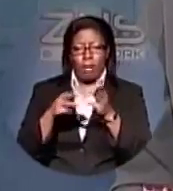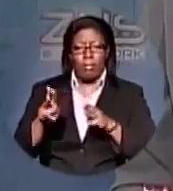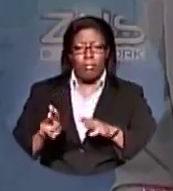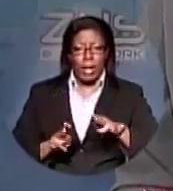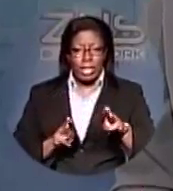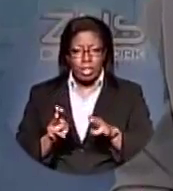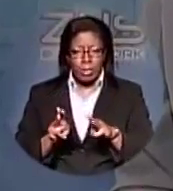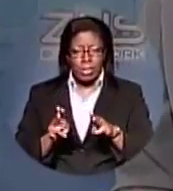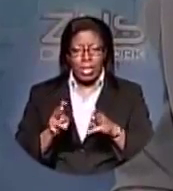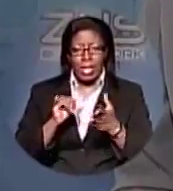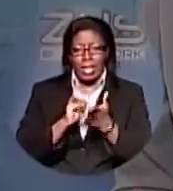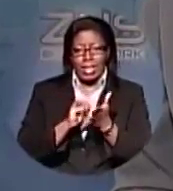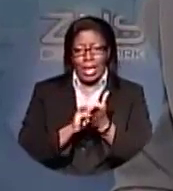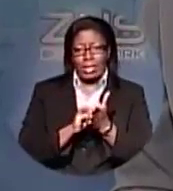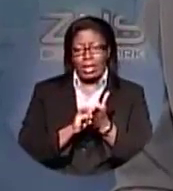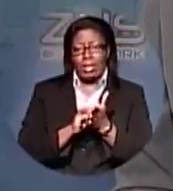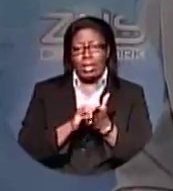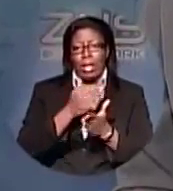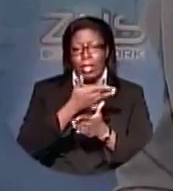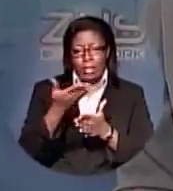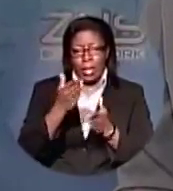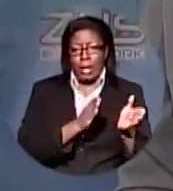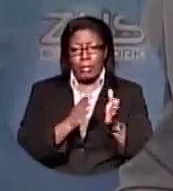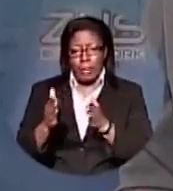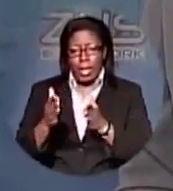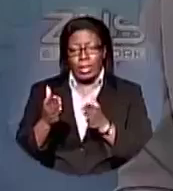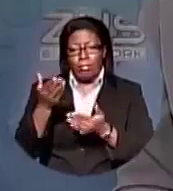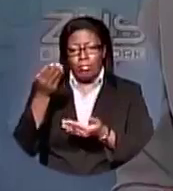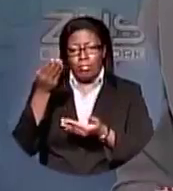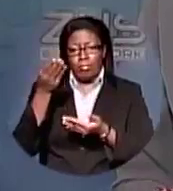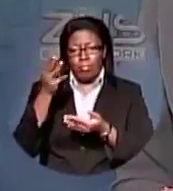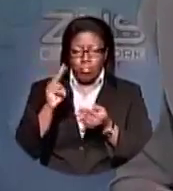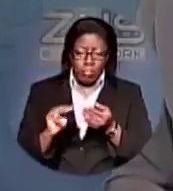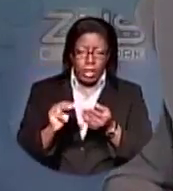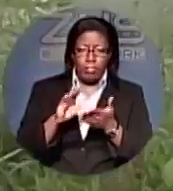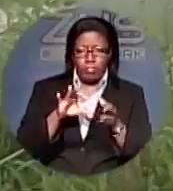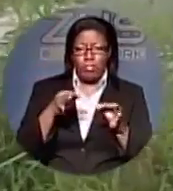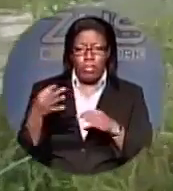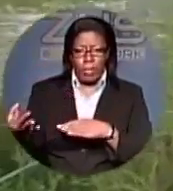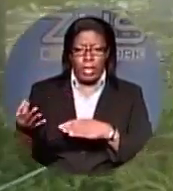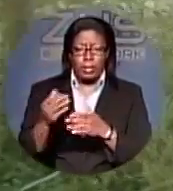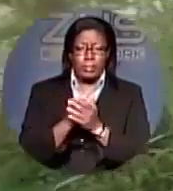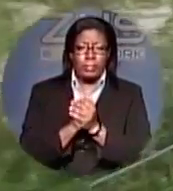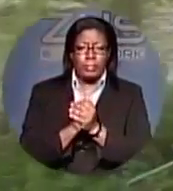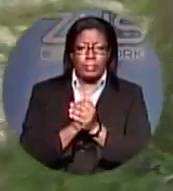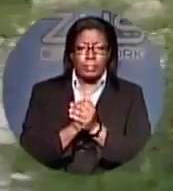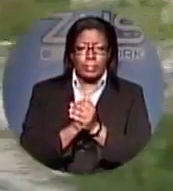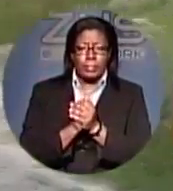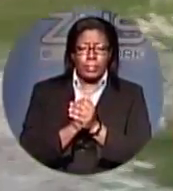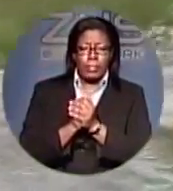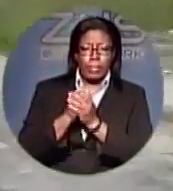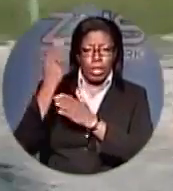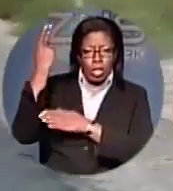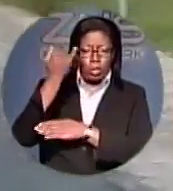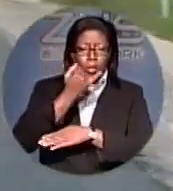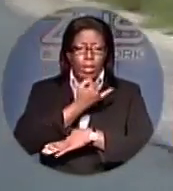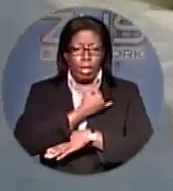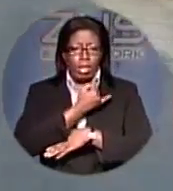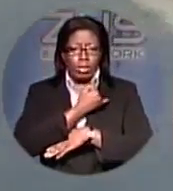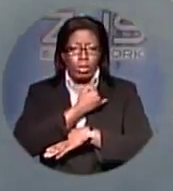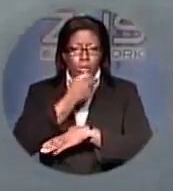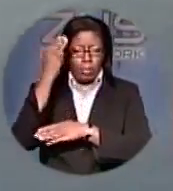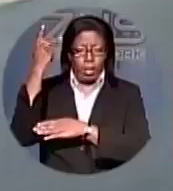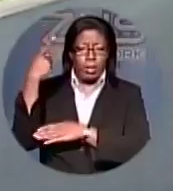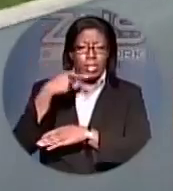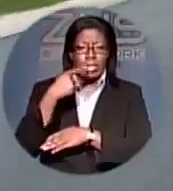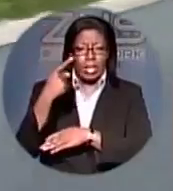means that the plan is destined to fail. Our Janaea Noel Ferguson has more. Prime Minister, the Right Honourable Hubert Ingraham, calls